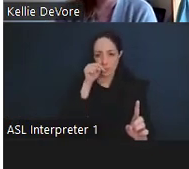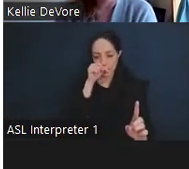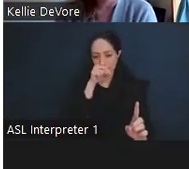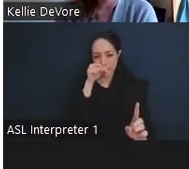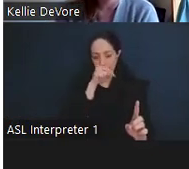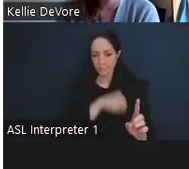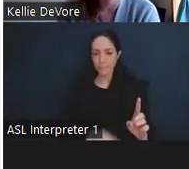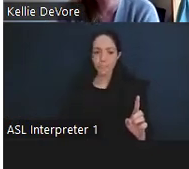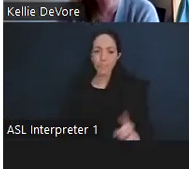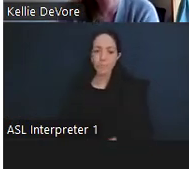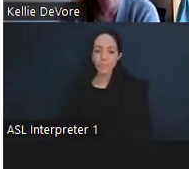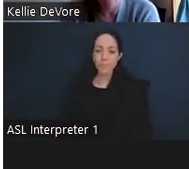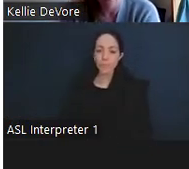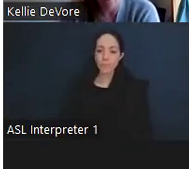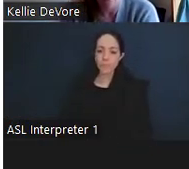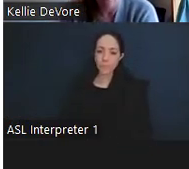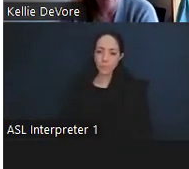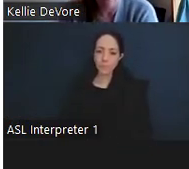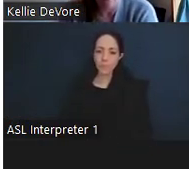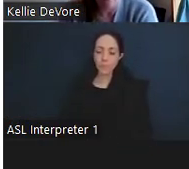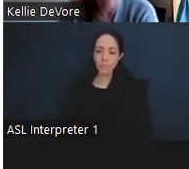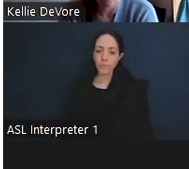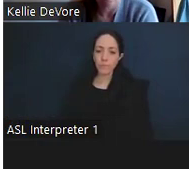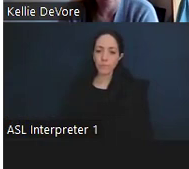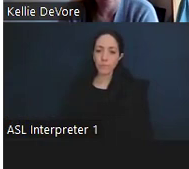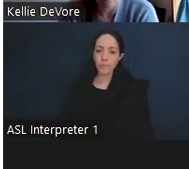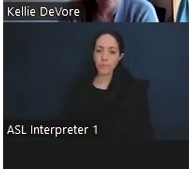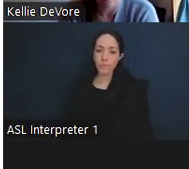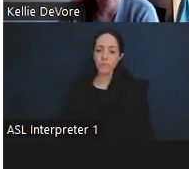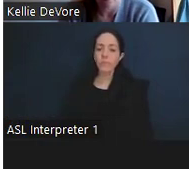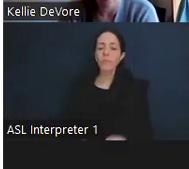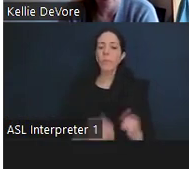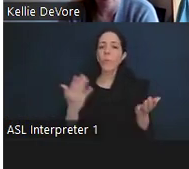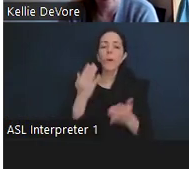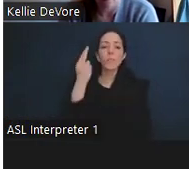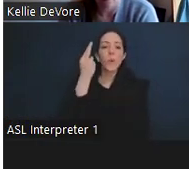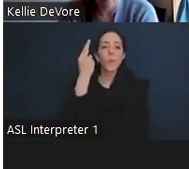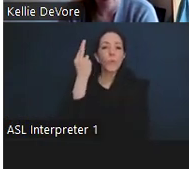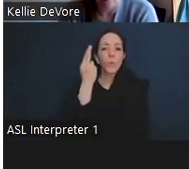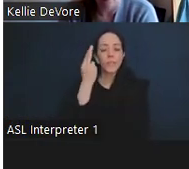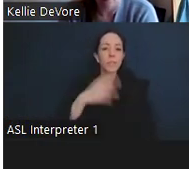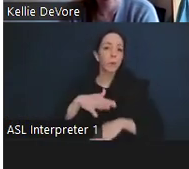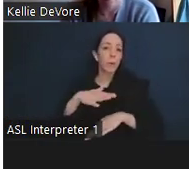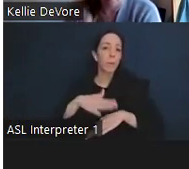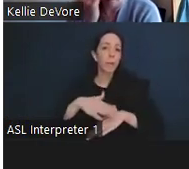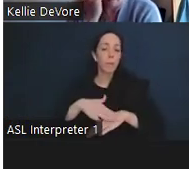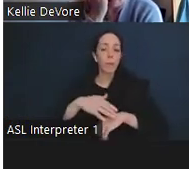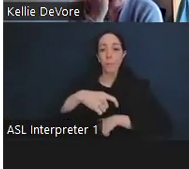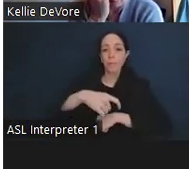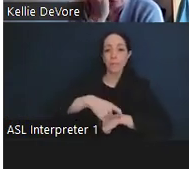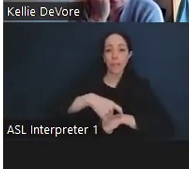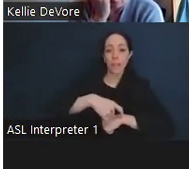once. What are people's thoughts about what a reasonable minimum time frame is to qualify for